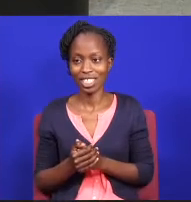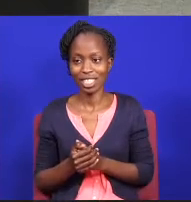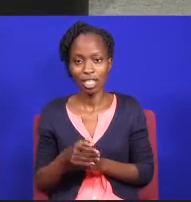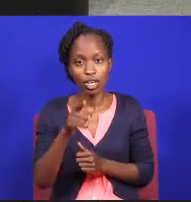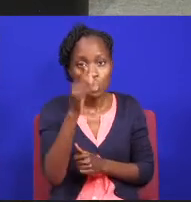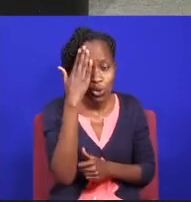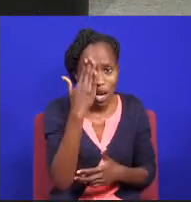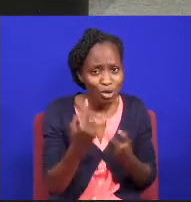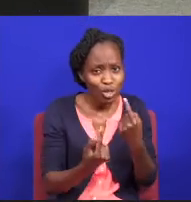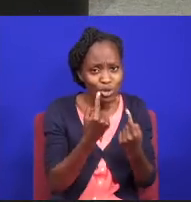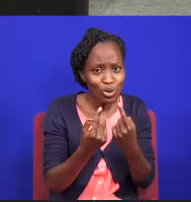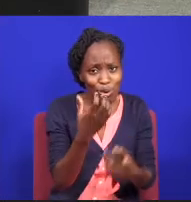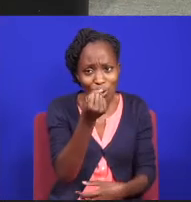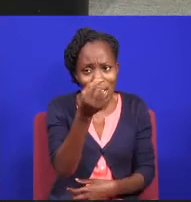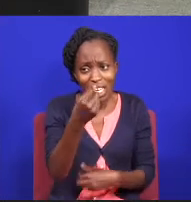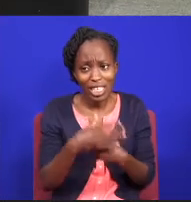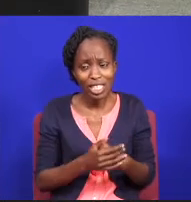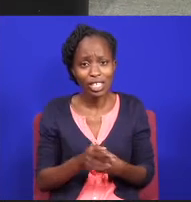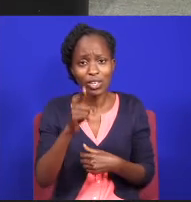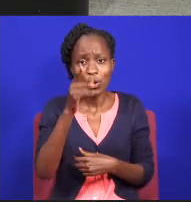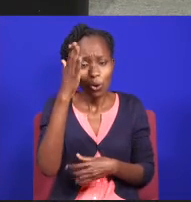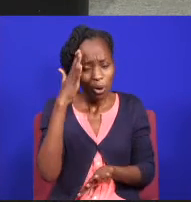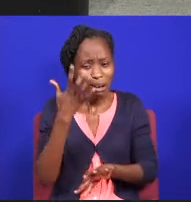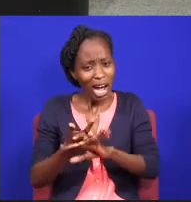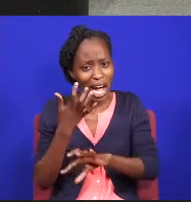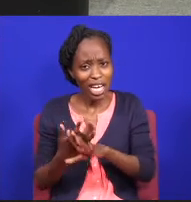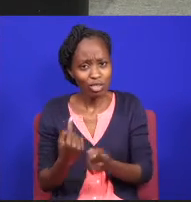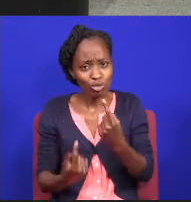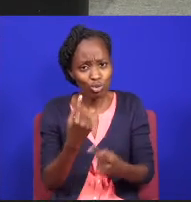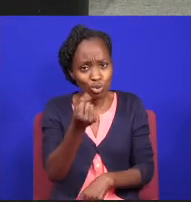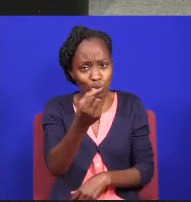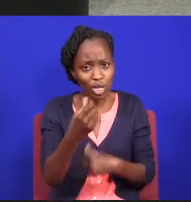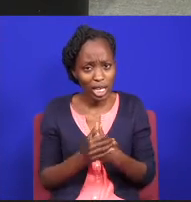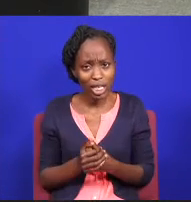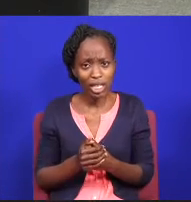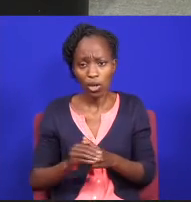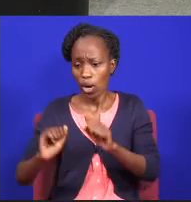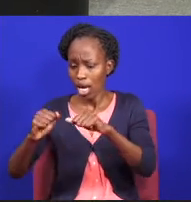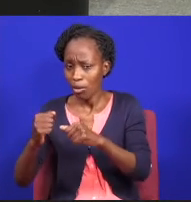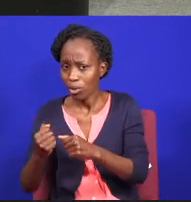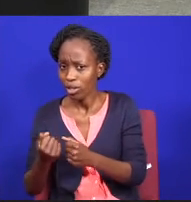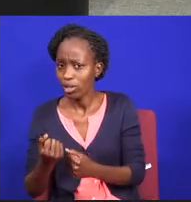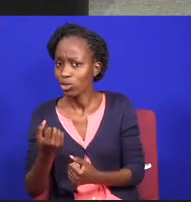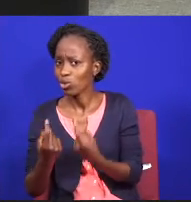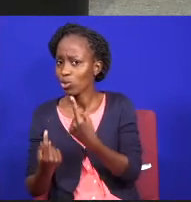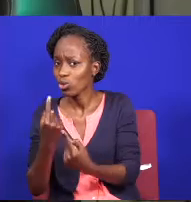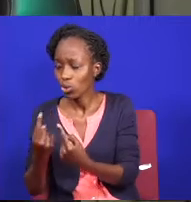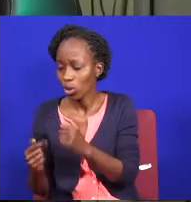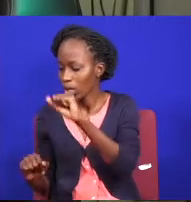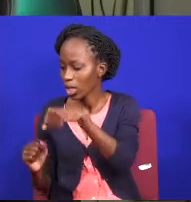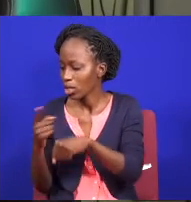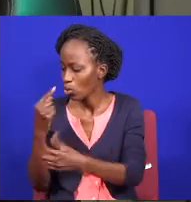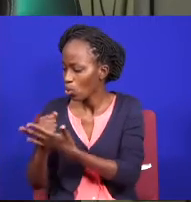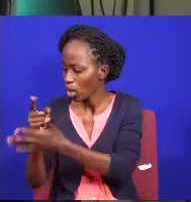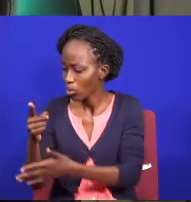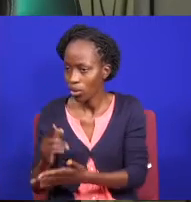to make ugali? Do you know how hard that can be? So were you able to make it? Yes. With whose help?